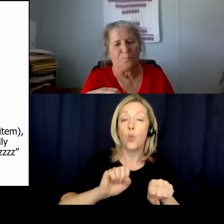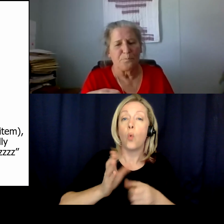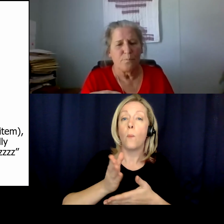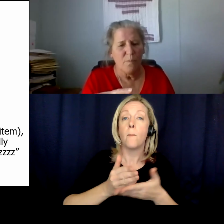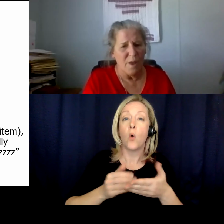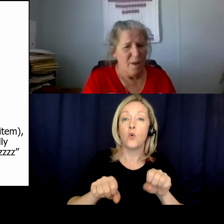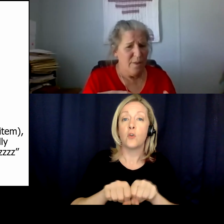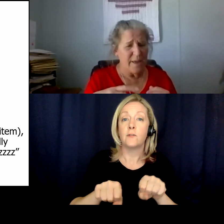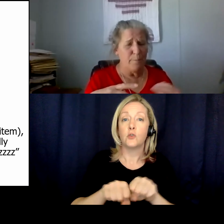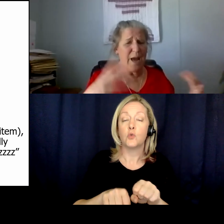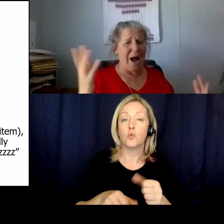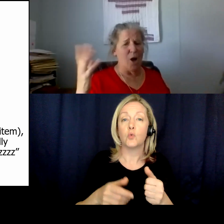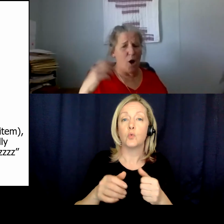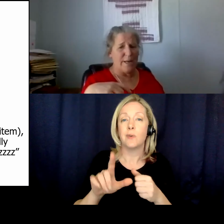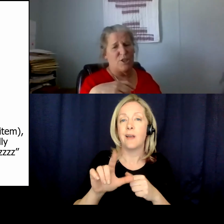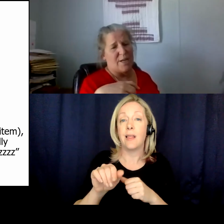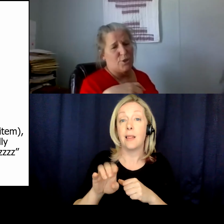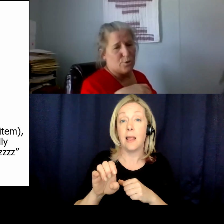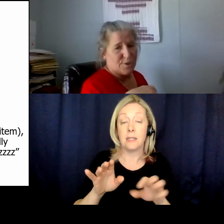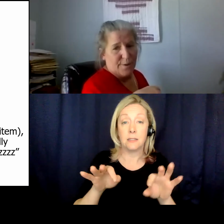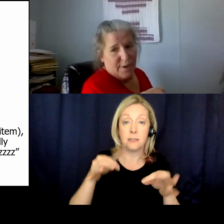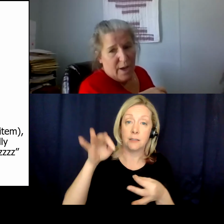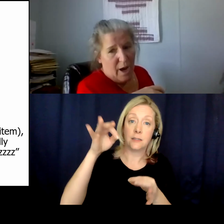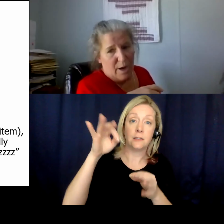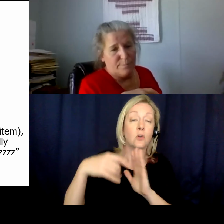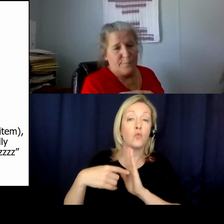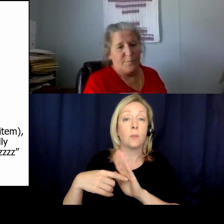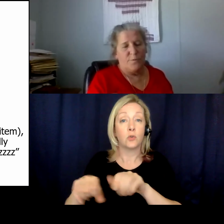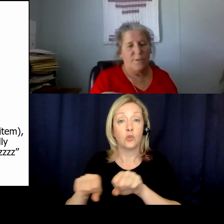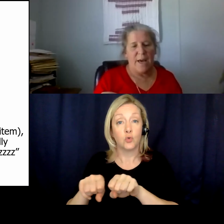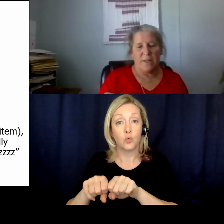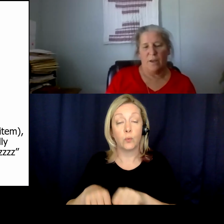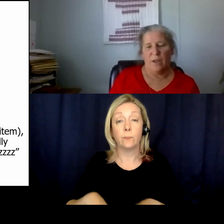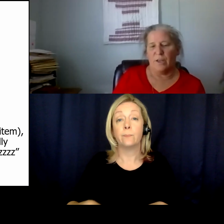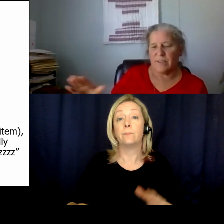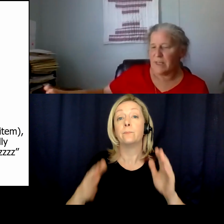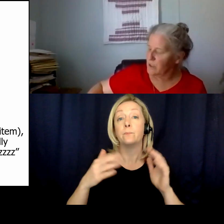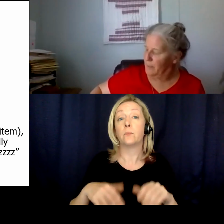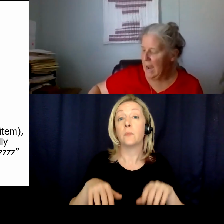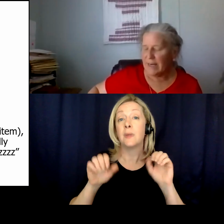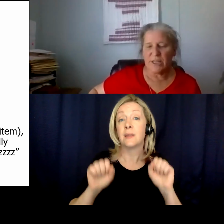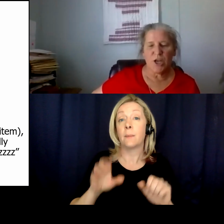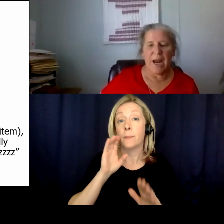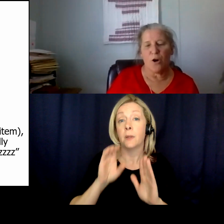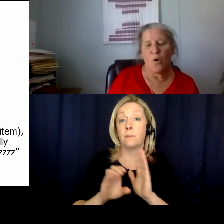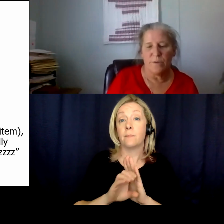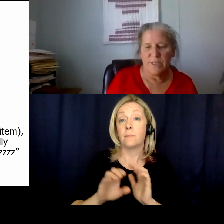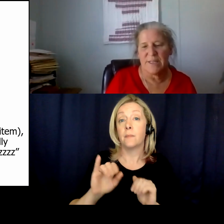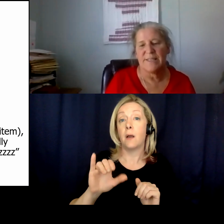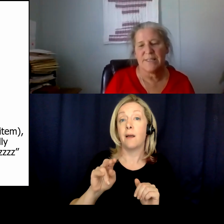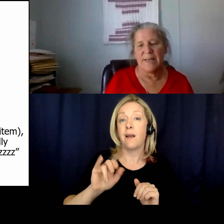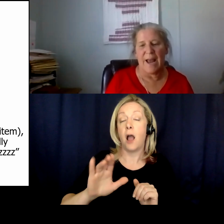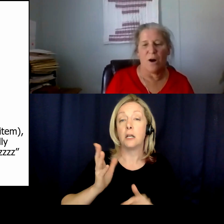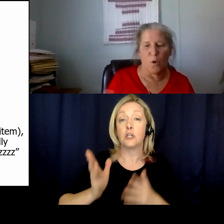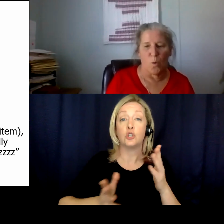shoe. They could be iconic gestures that, such as patting a chair to